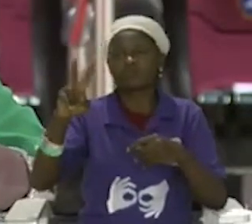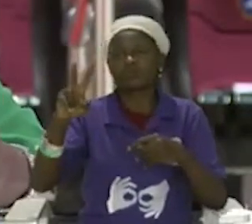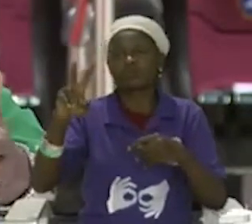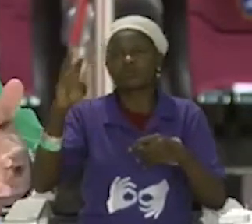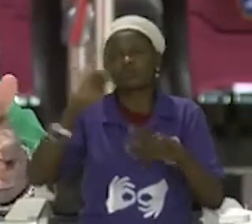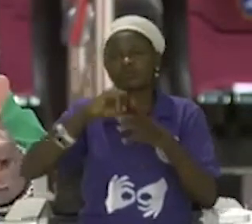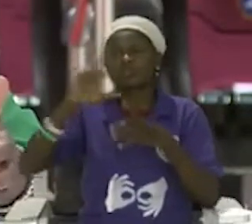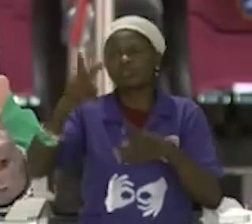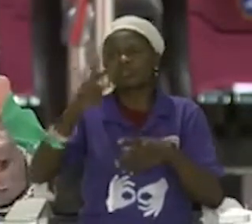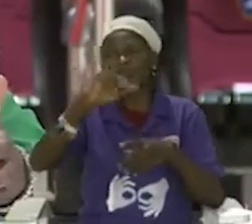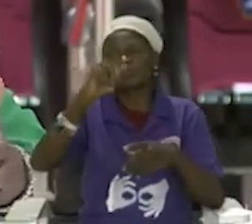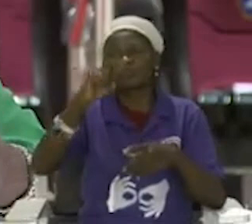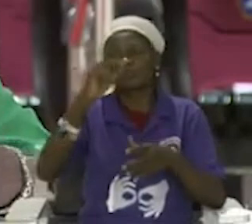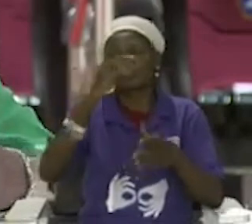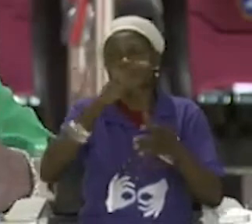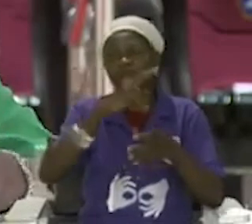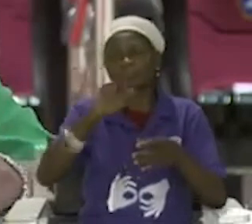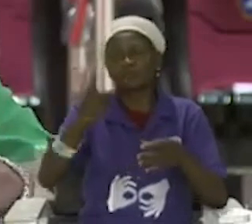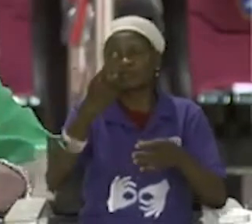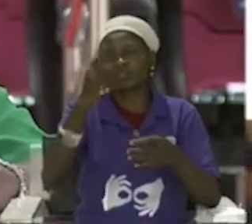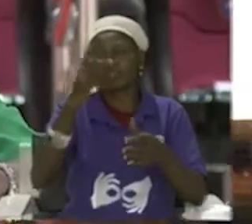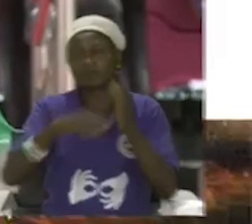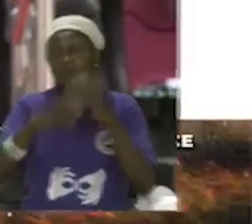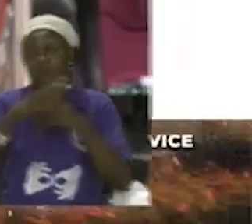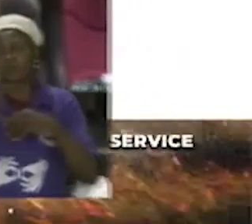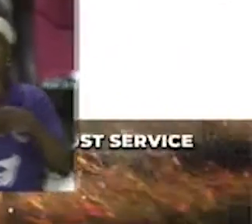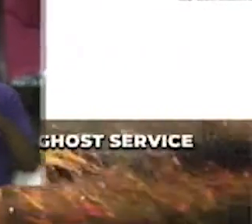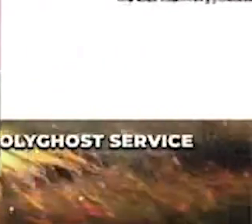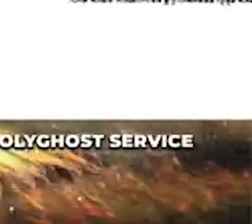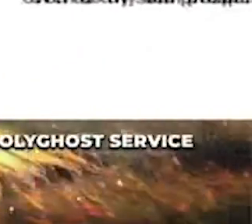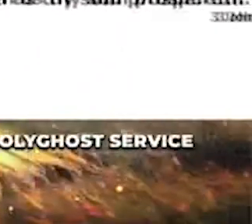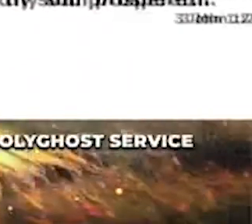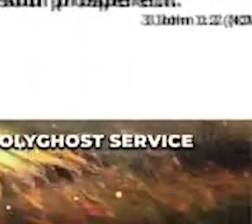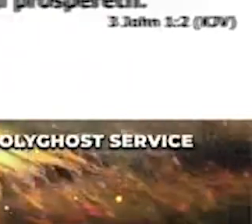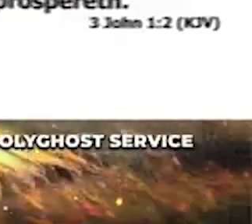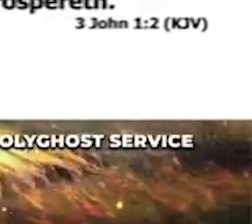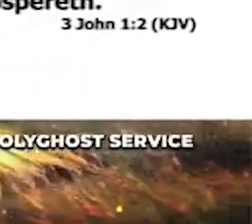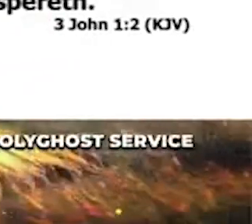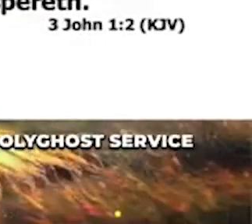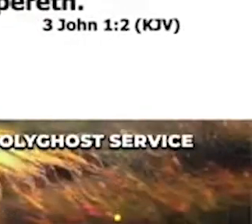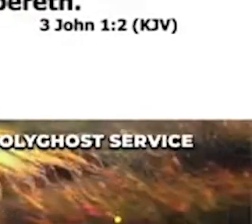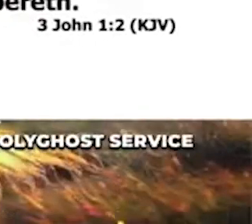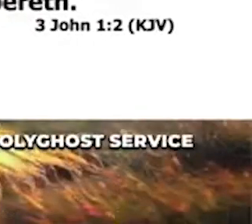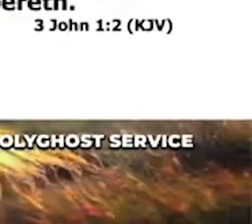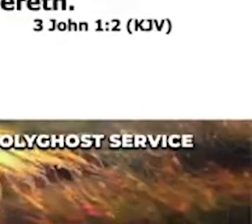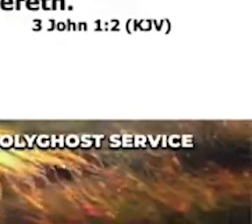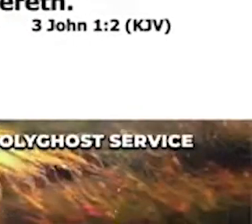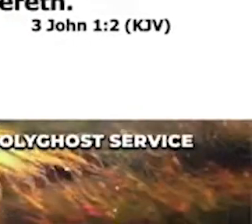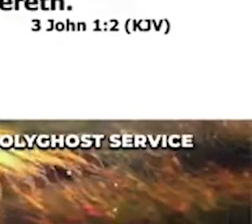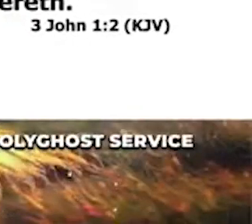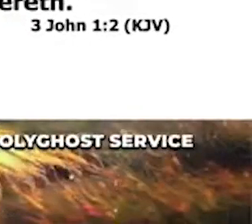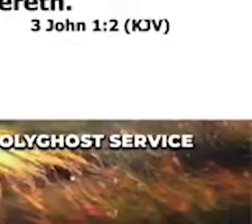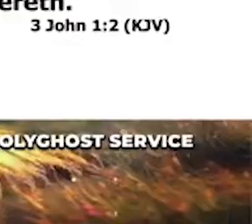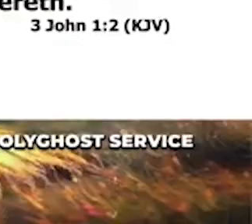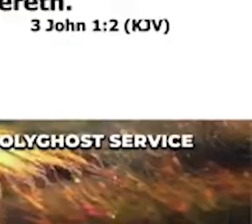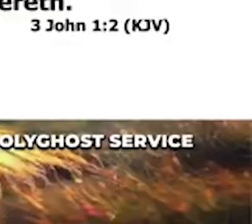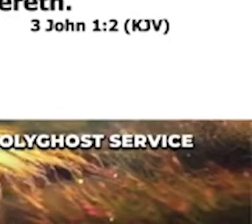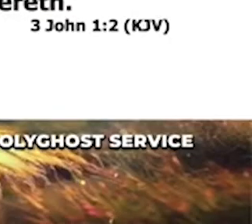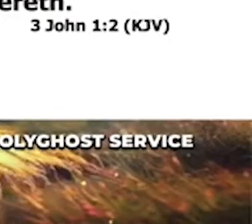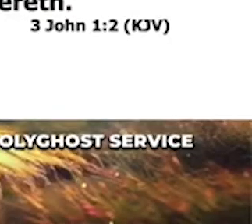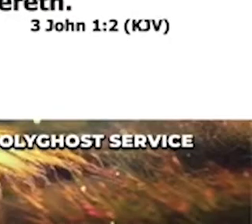3 John, the only chapter, verse 2, he said, I wish above all things that you